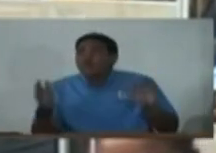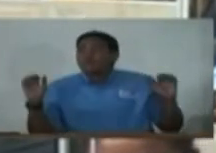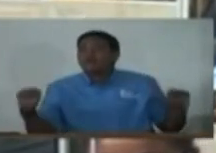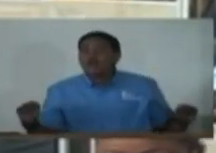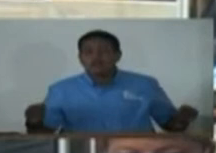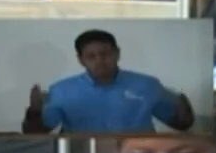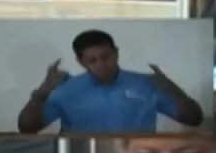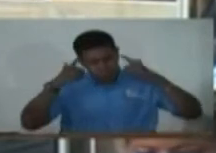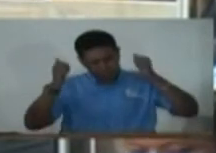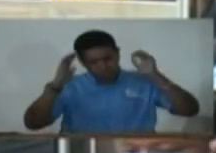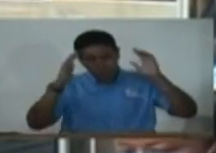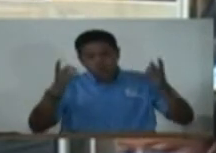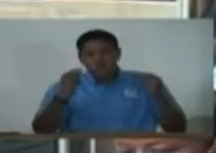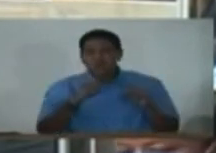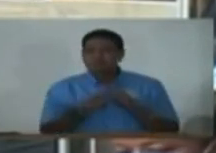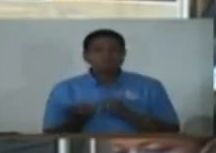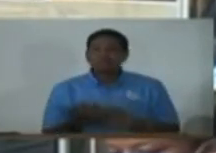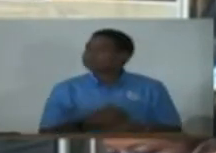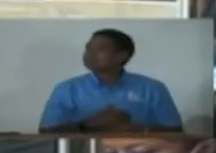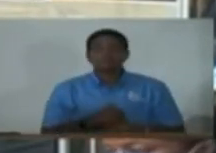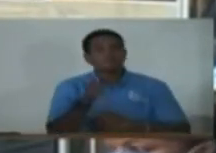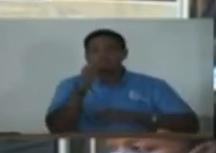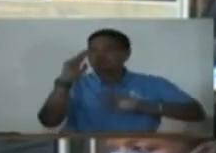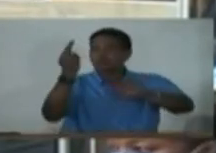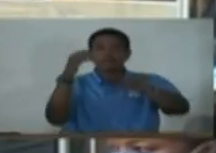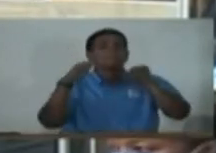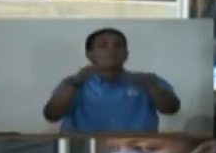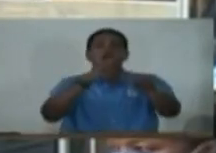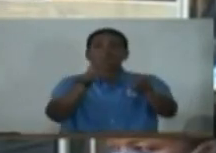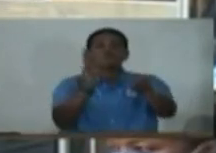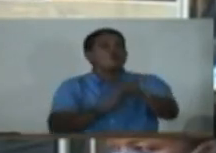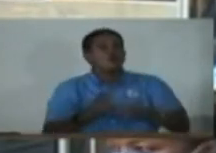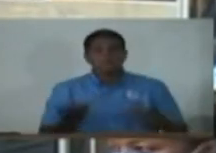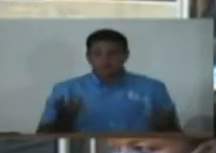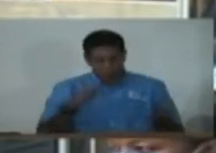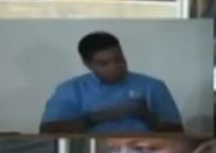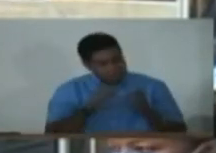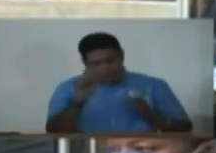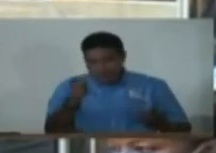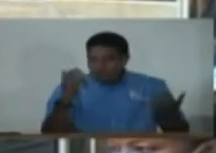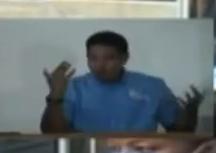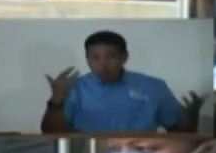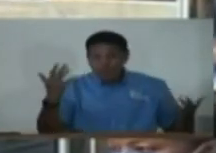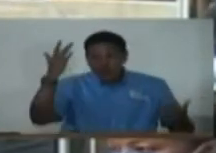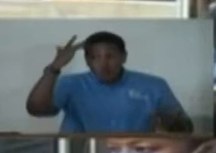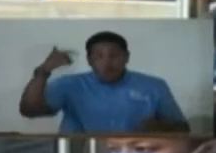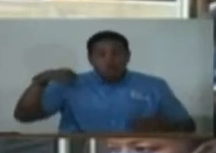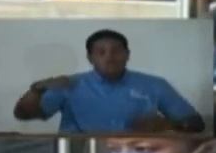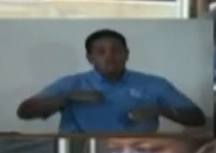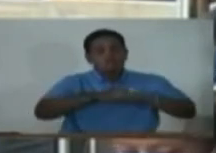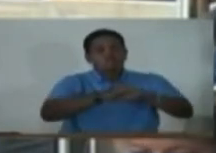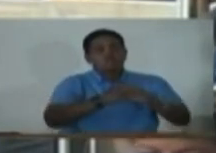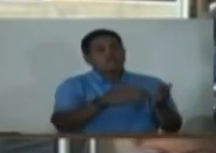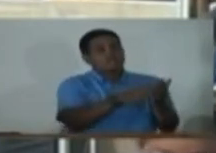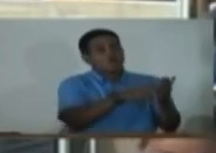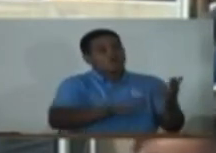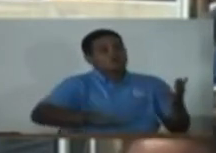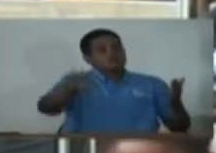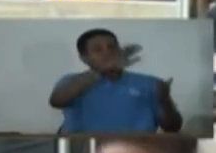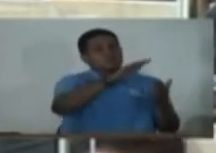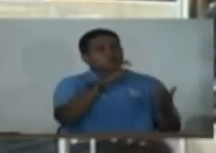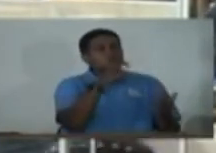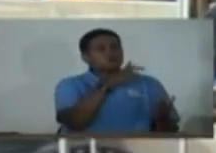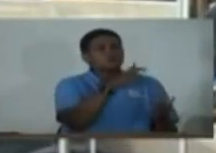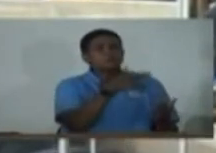down. But we also have a duty to protect the vulnerable in the society.